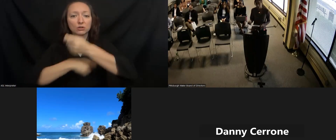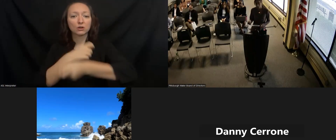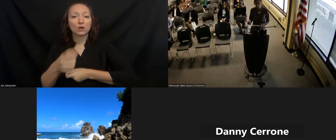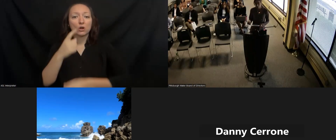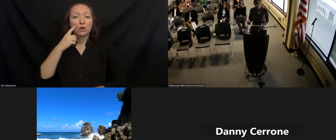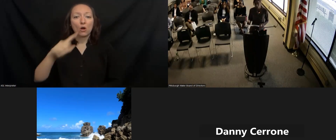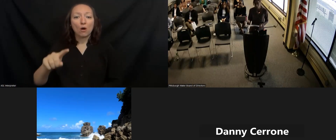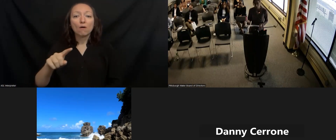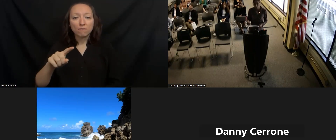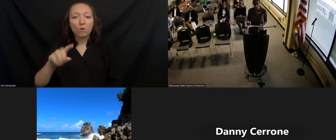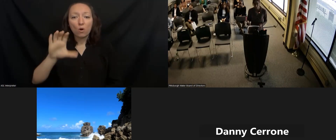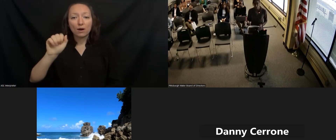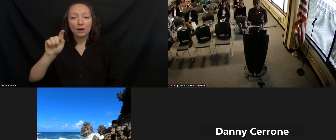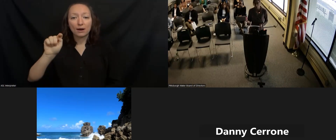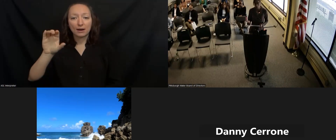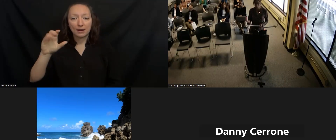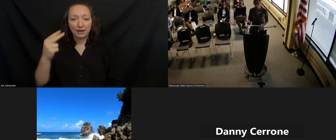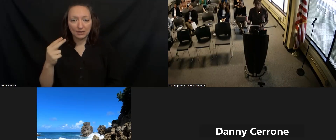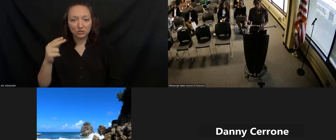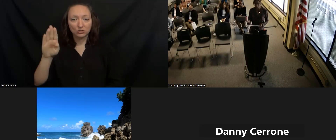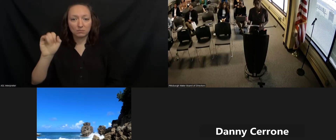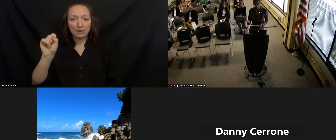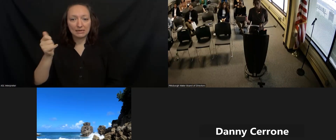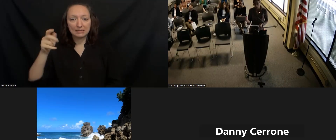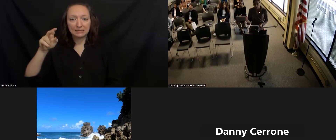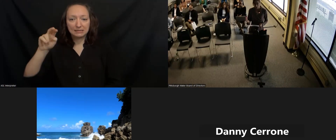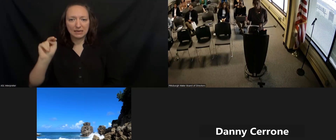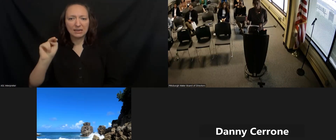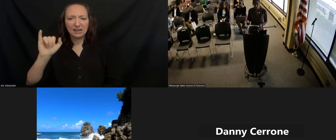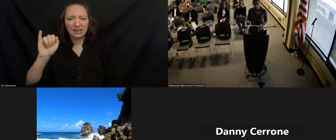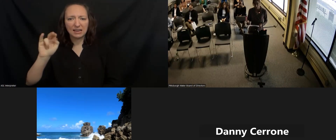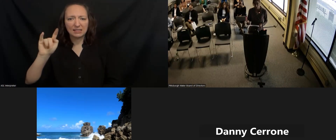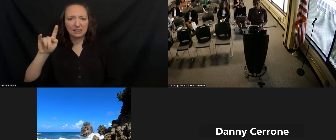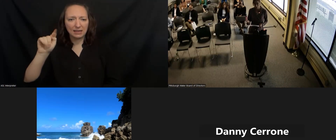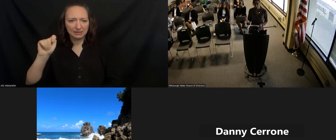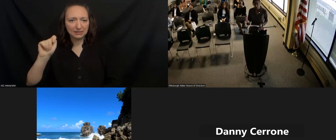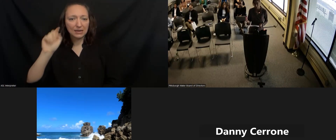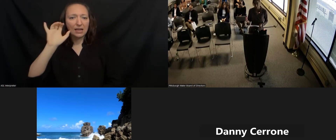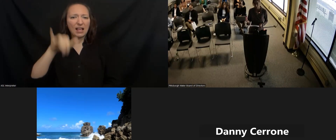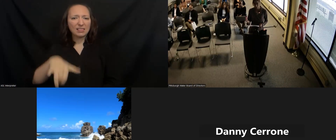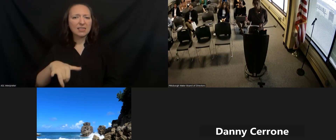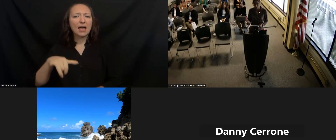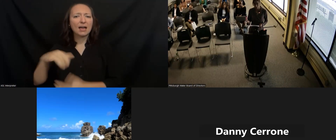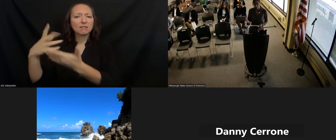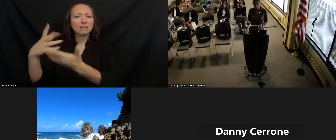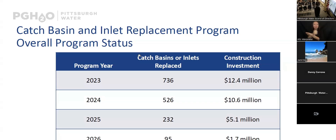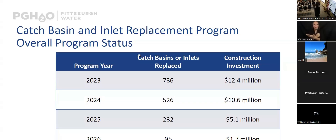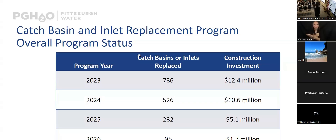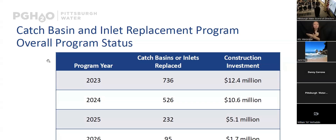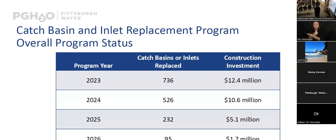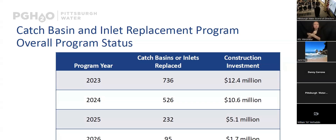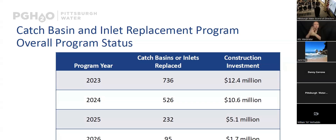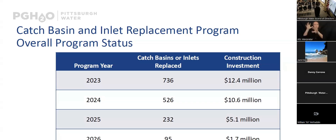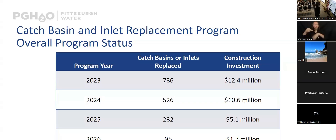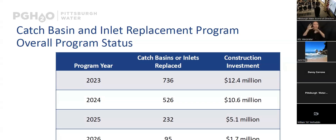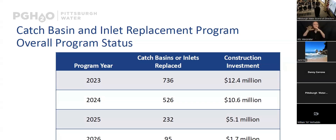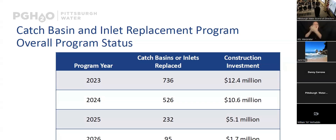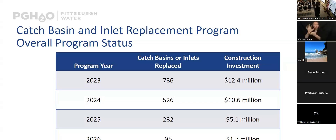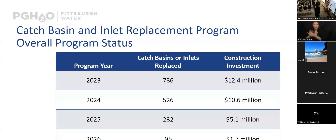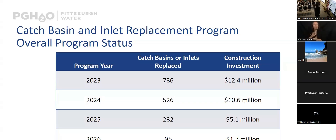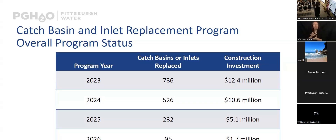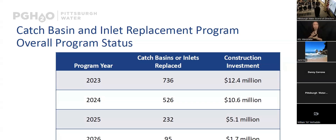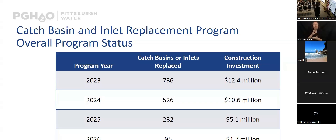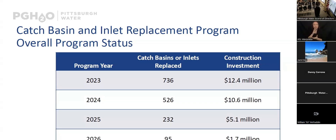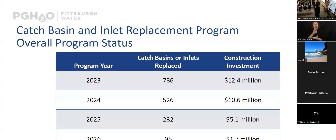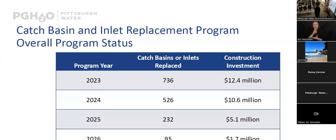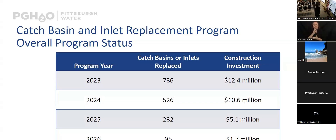address structural issues and improve our stormwater collection. This has been an annual program with 2 contracts since 2017.